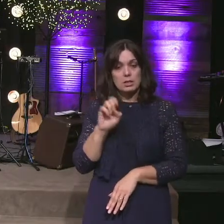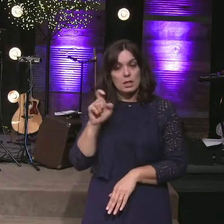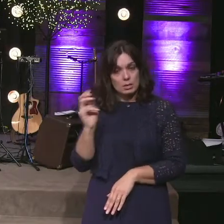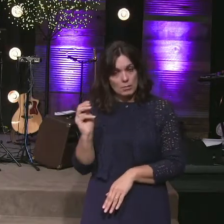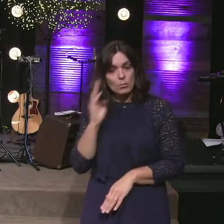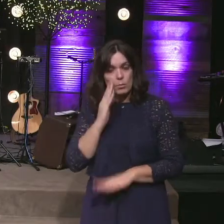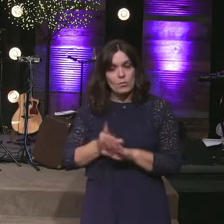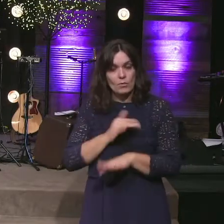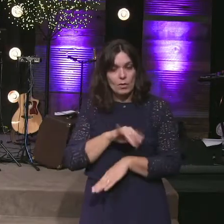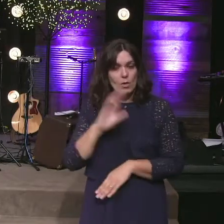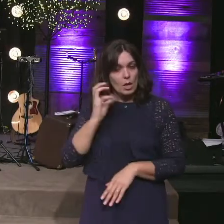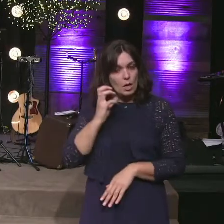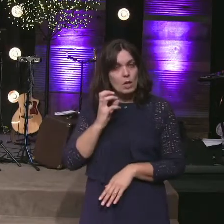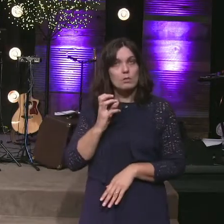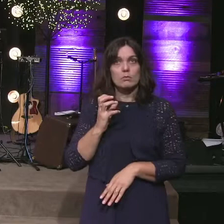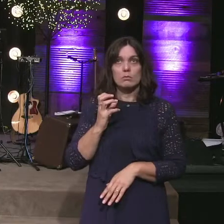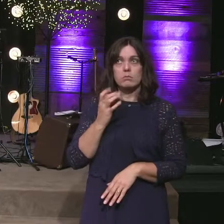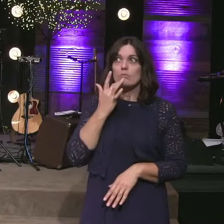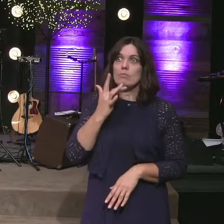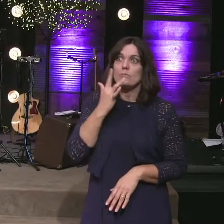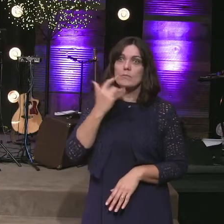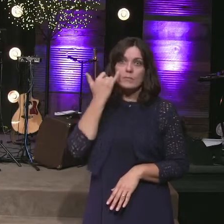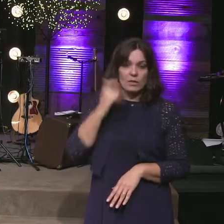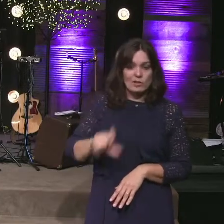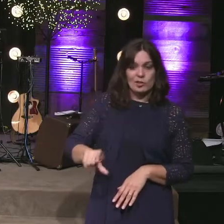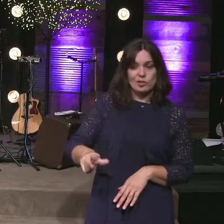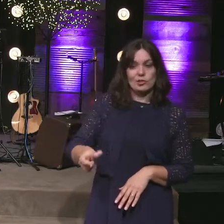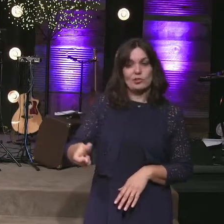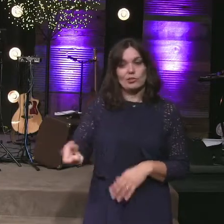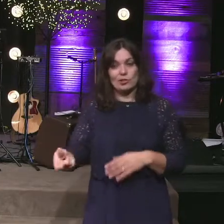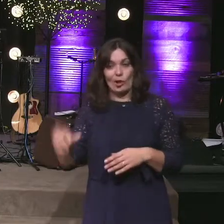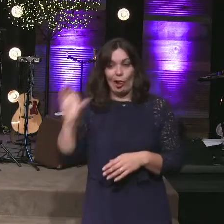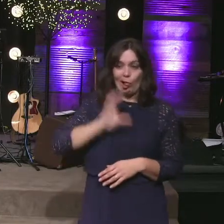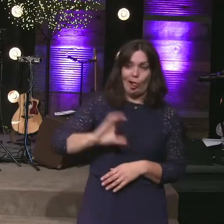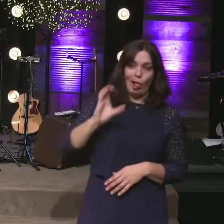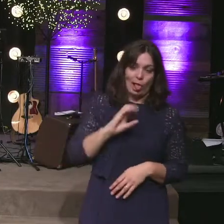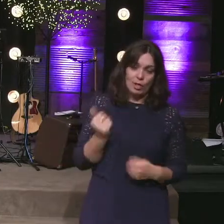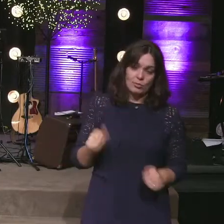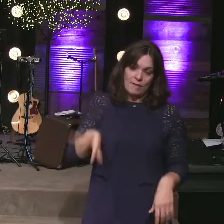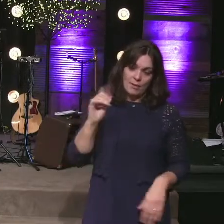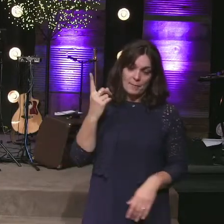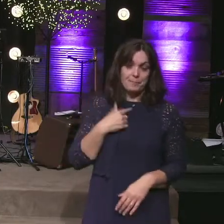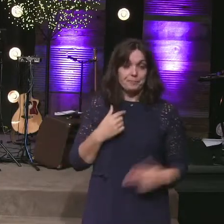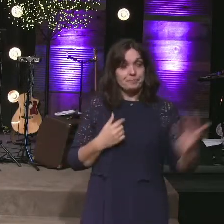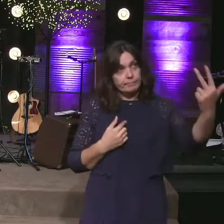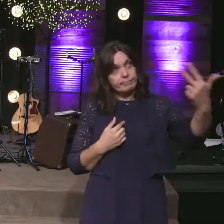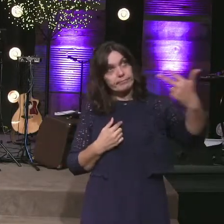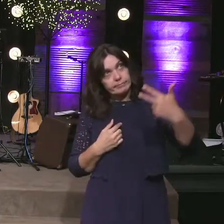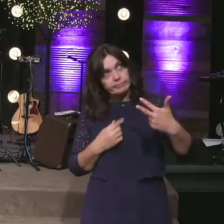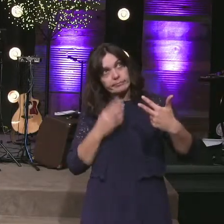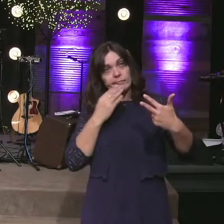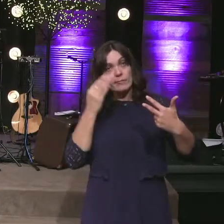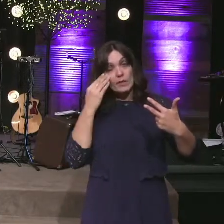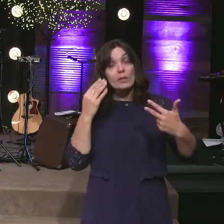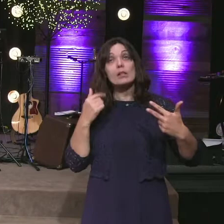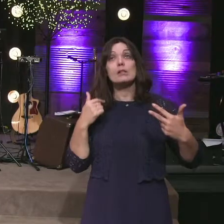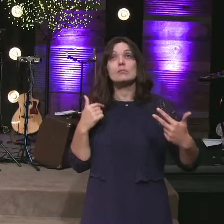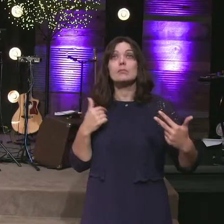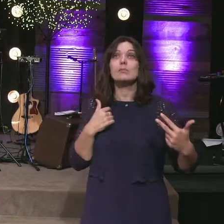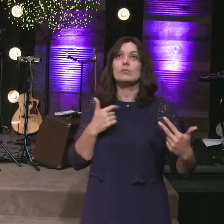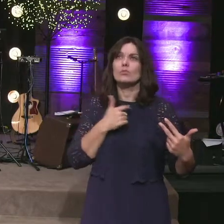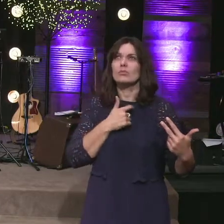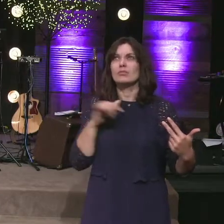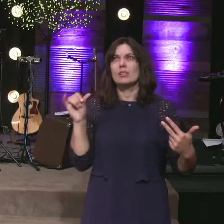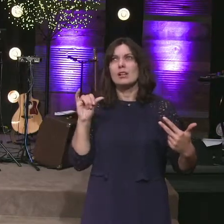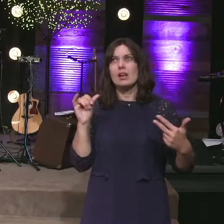just got whatever kind of radio station you could get, right? So we were coming back, and we were, I don't know, south of the